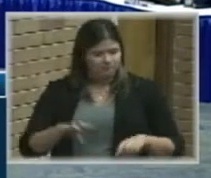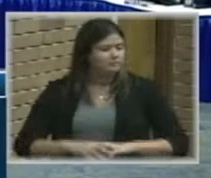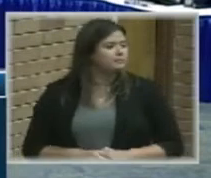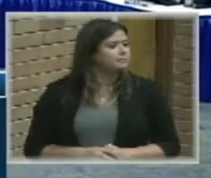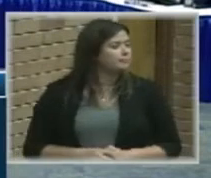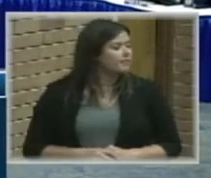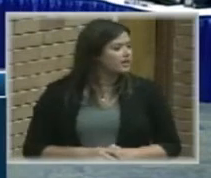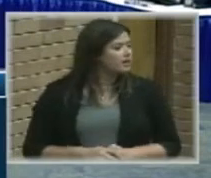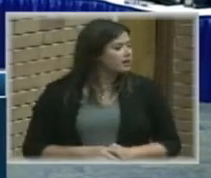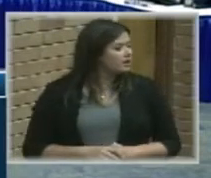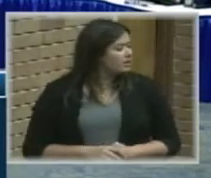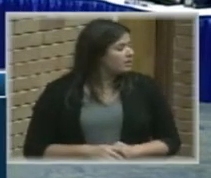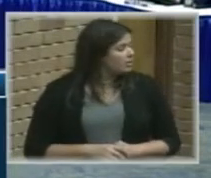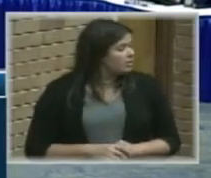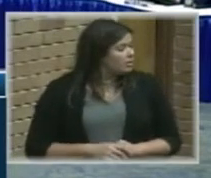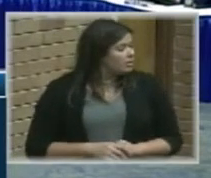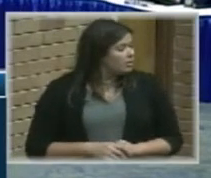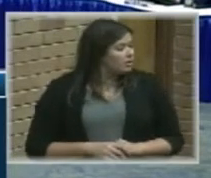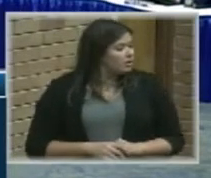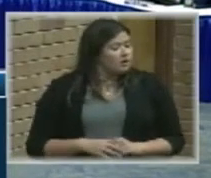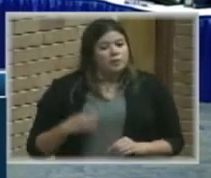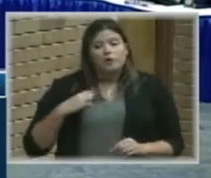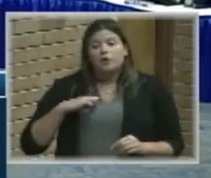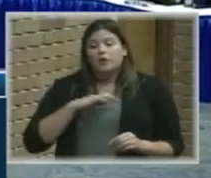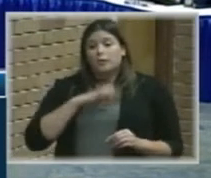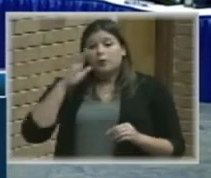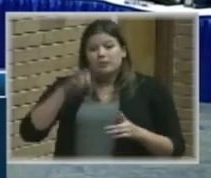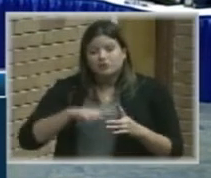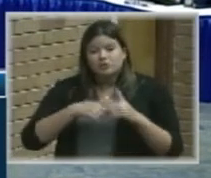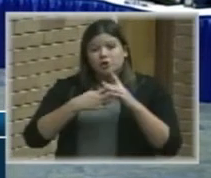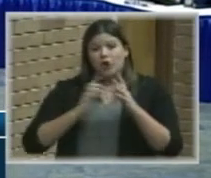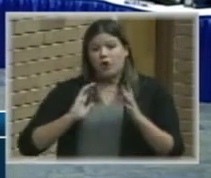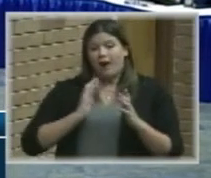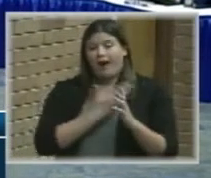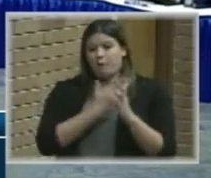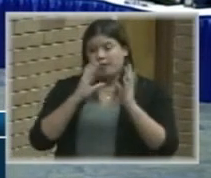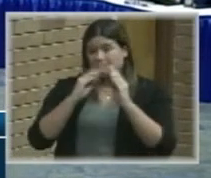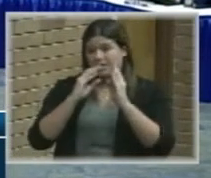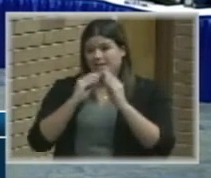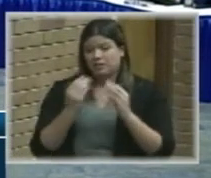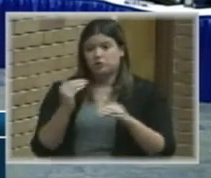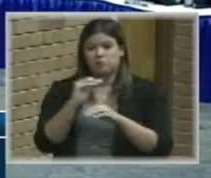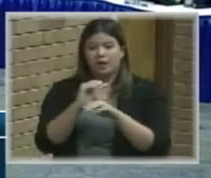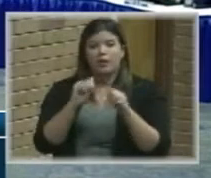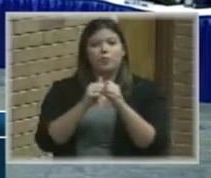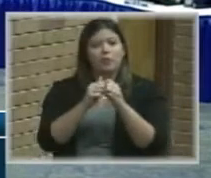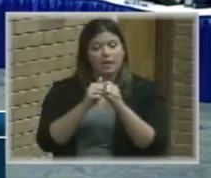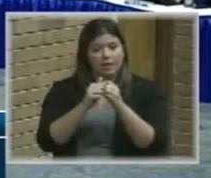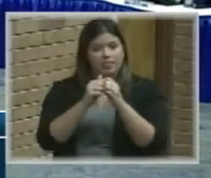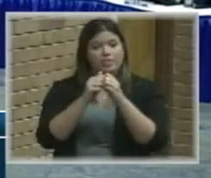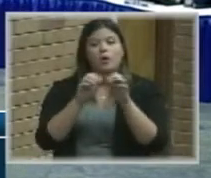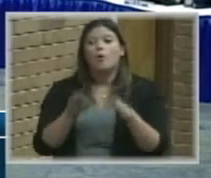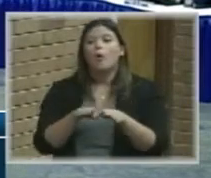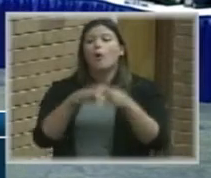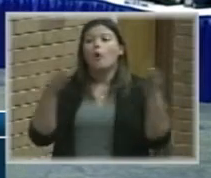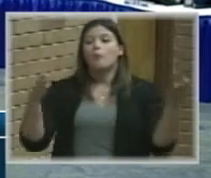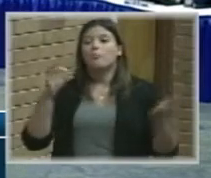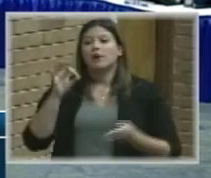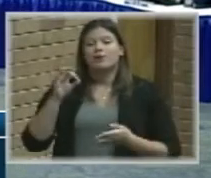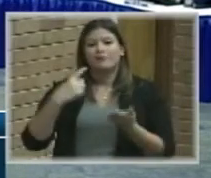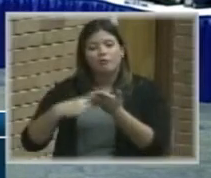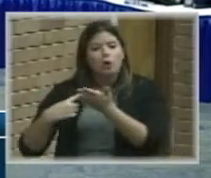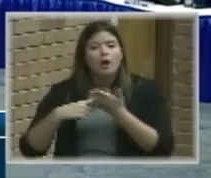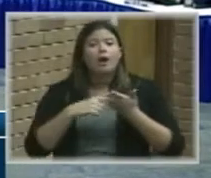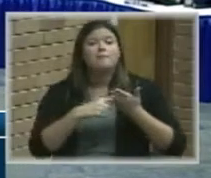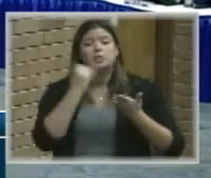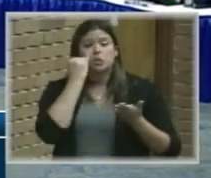As we always do, we will be starting our meeting tonight with our open forum. And whether you're here in the